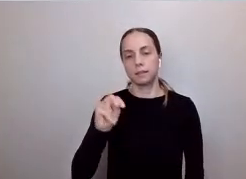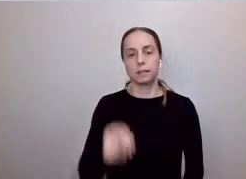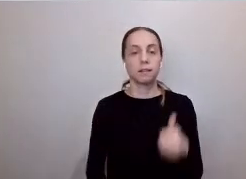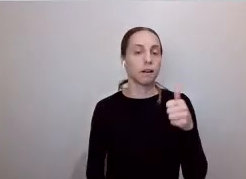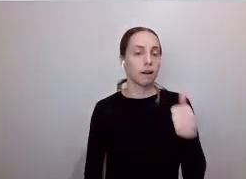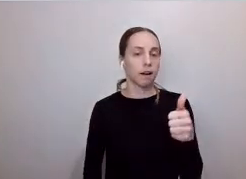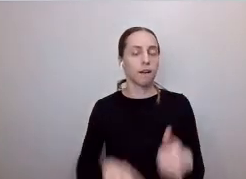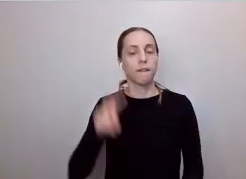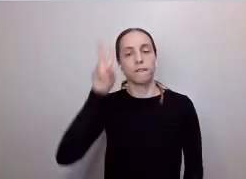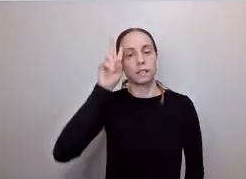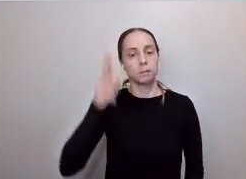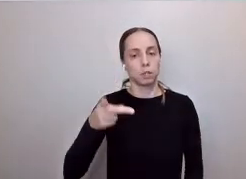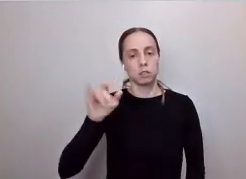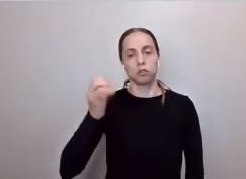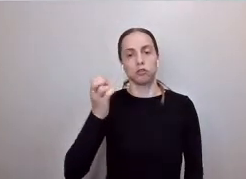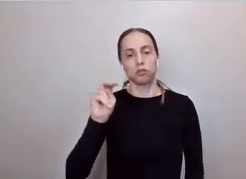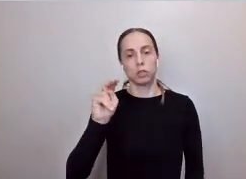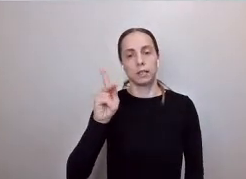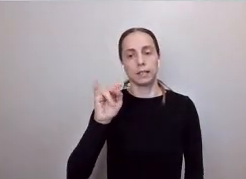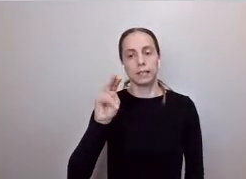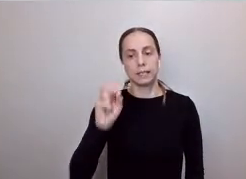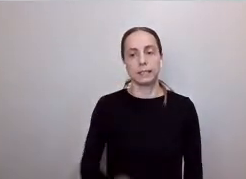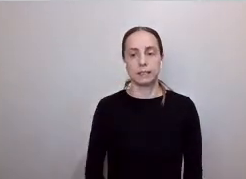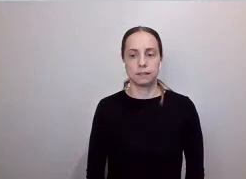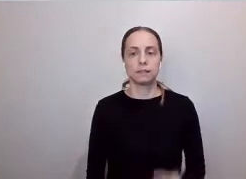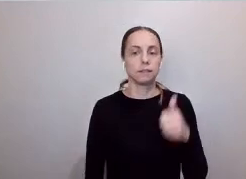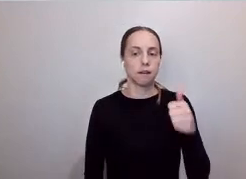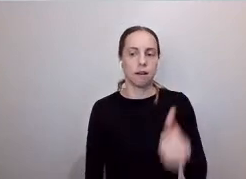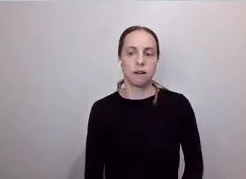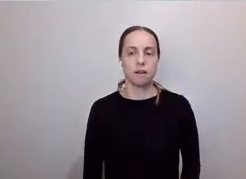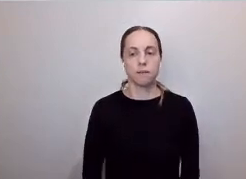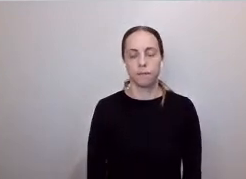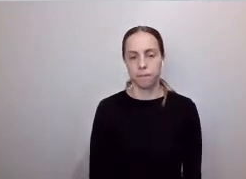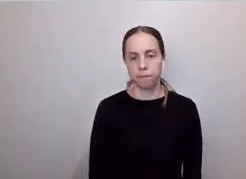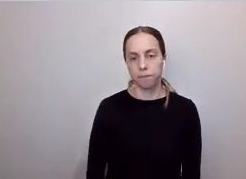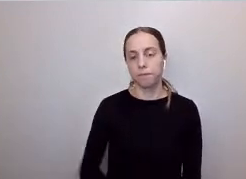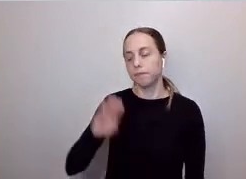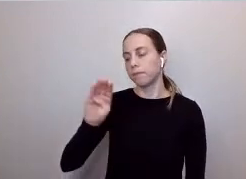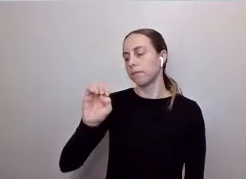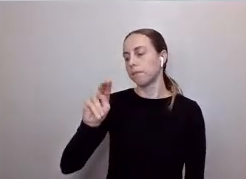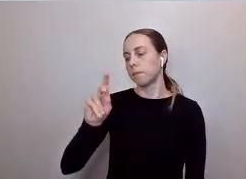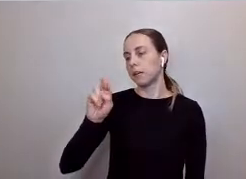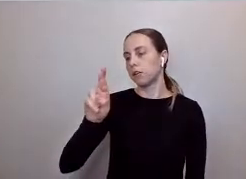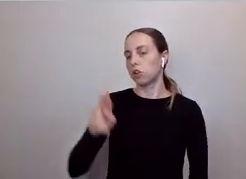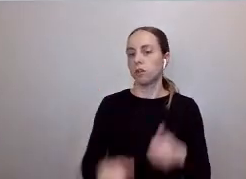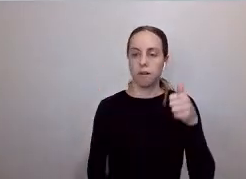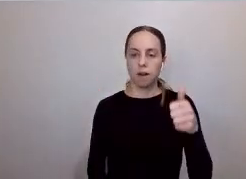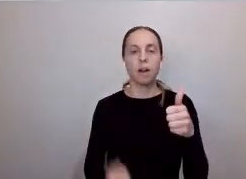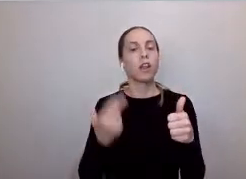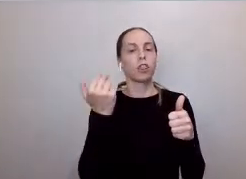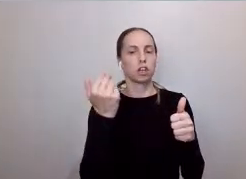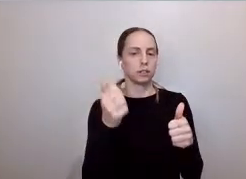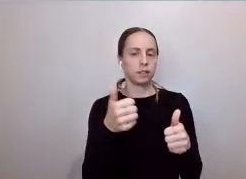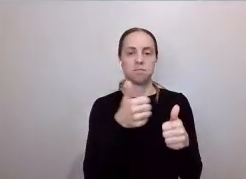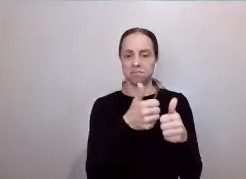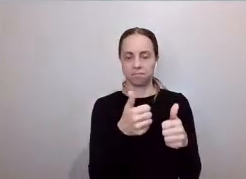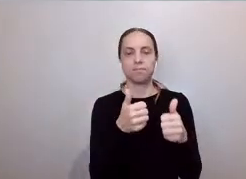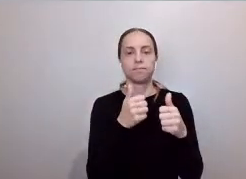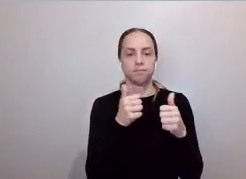Jenkins. Aye. President Bender. Aye. There are 13 ayes. That carries, and